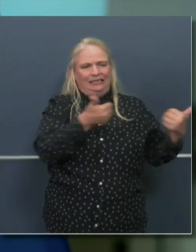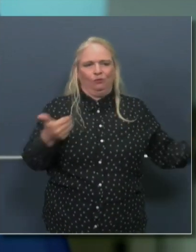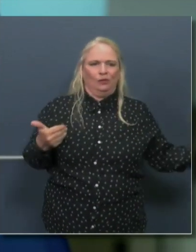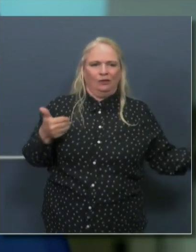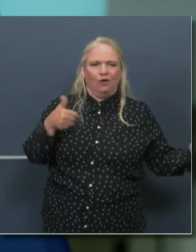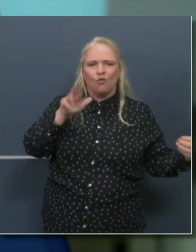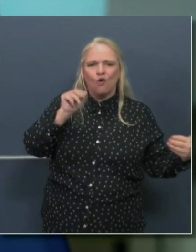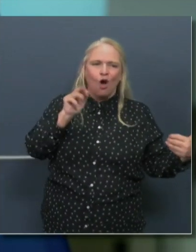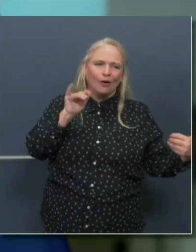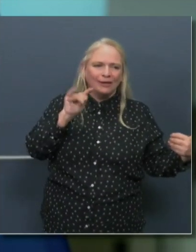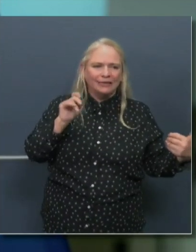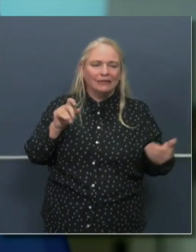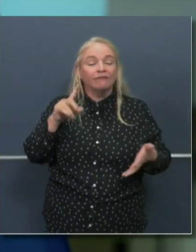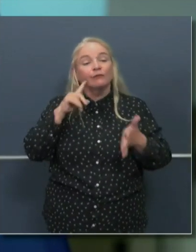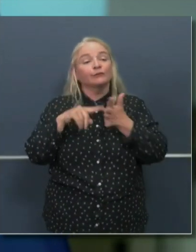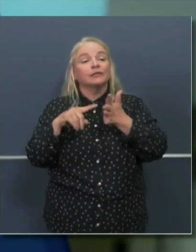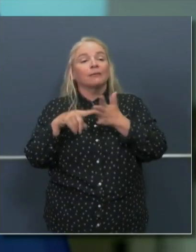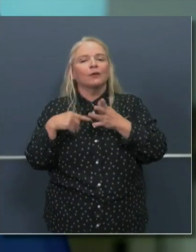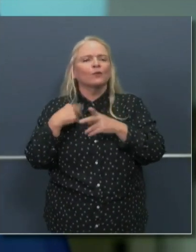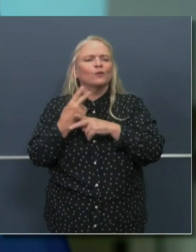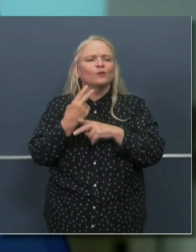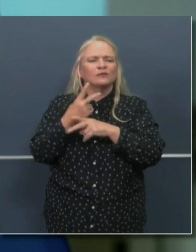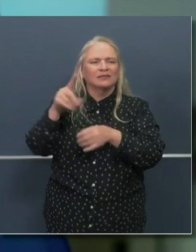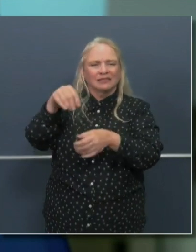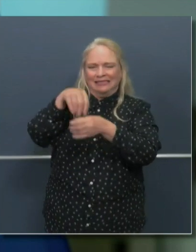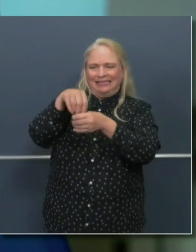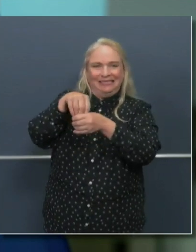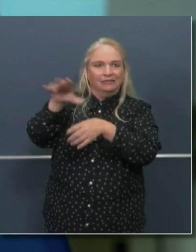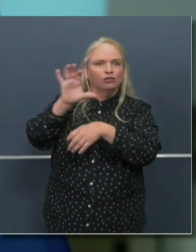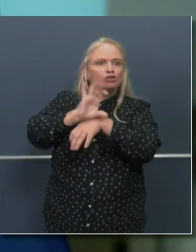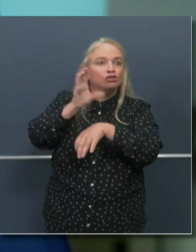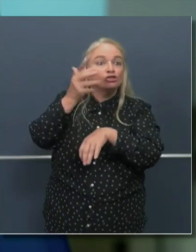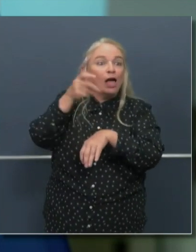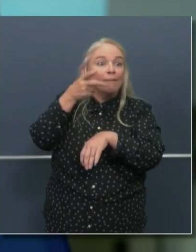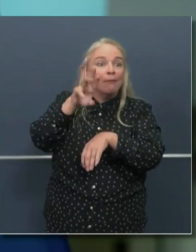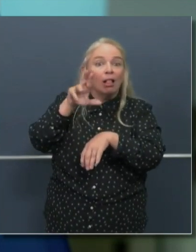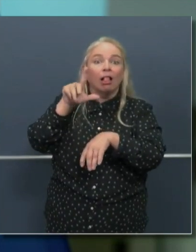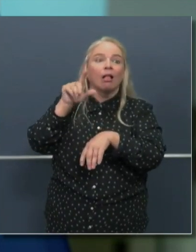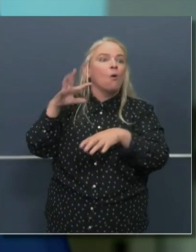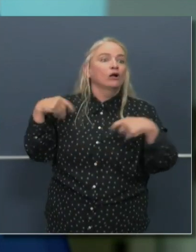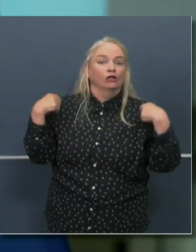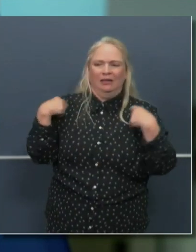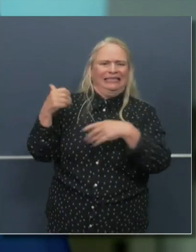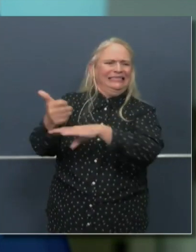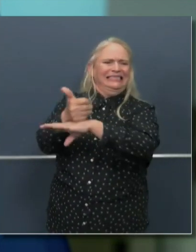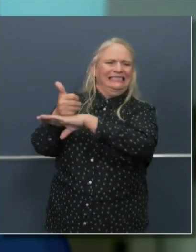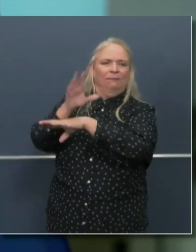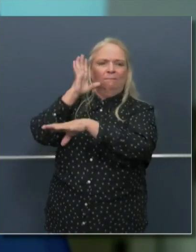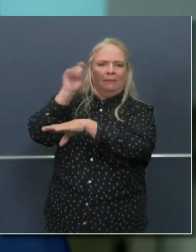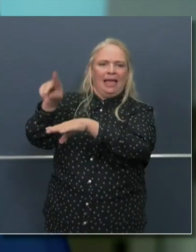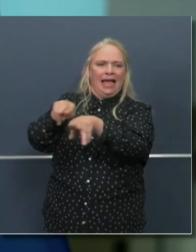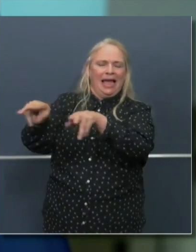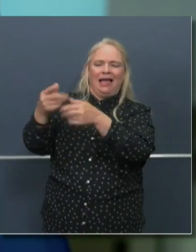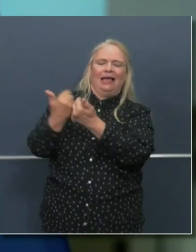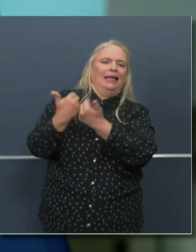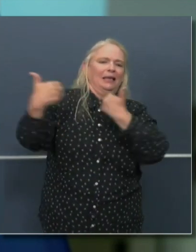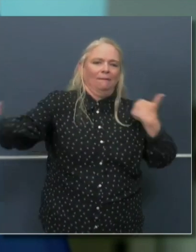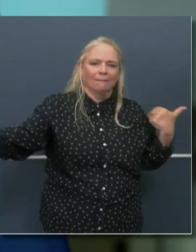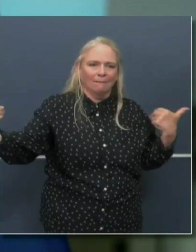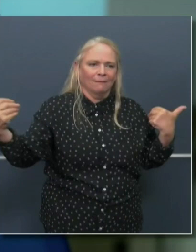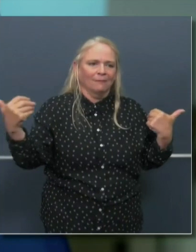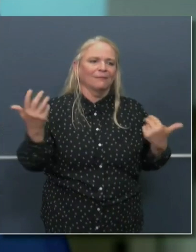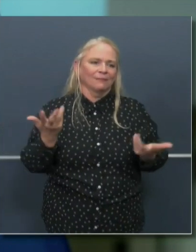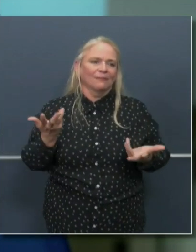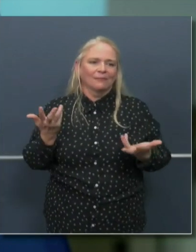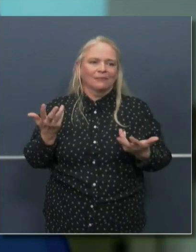differently. We have now our FMS. Mentioned FMS as relates to alternative care sites. We actually moved one of our FMS